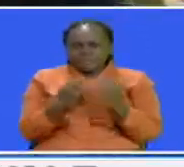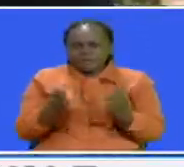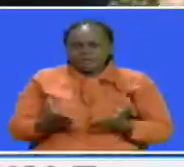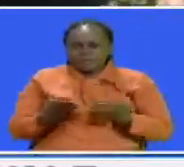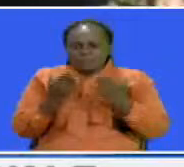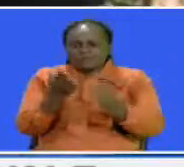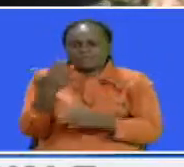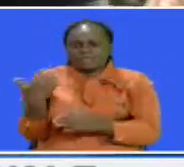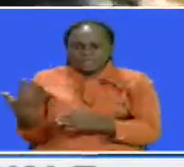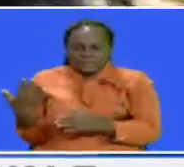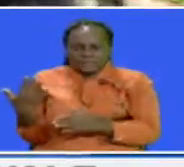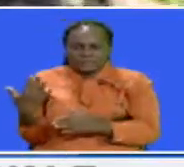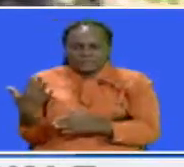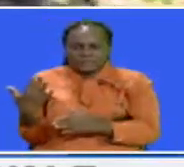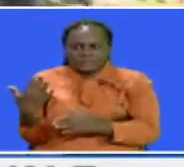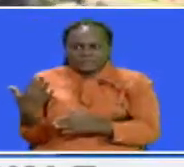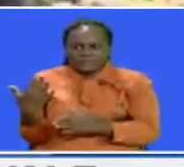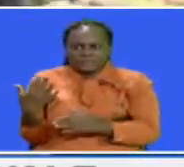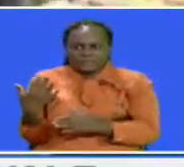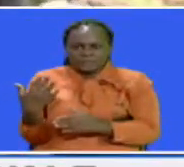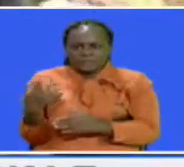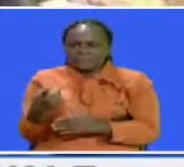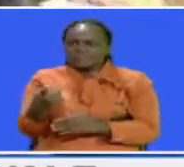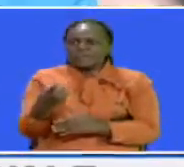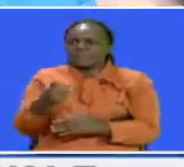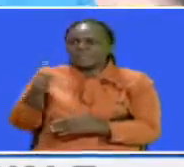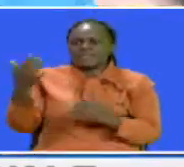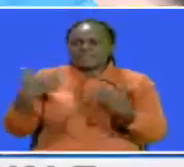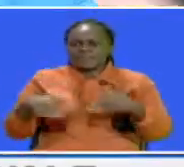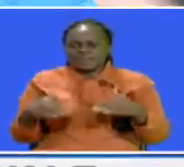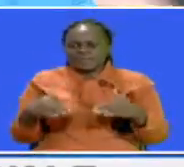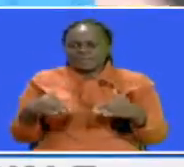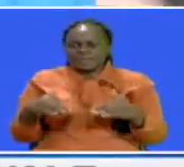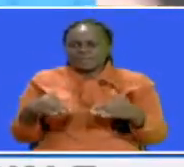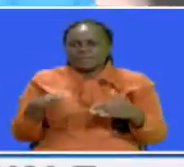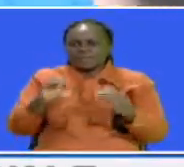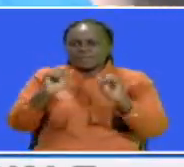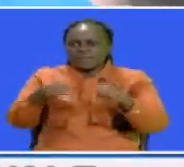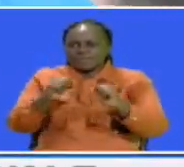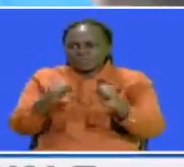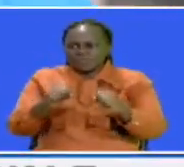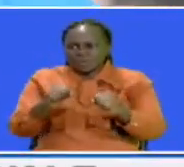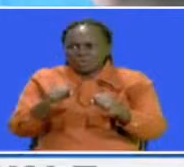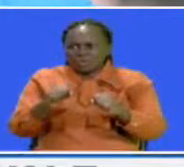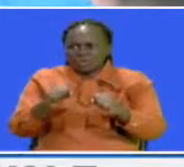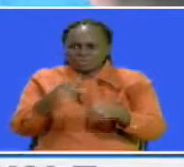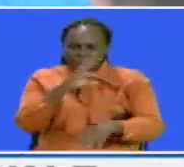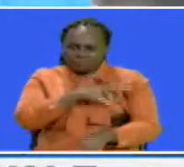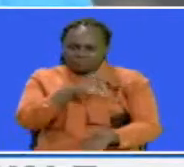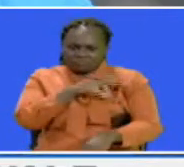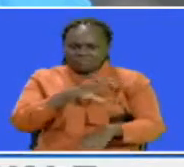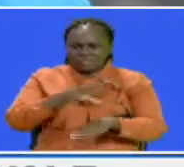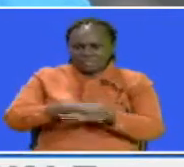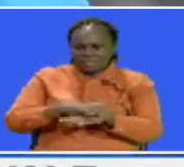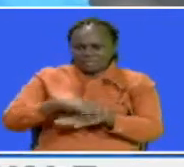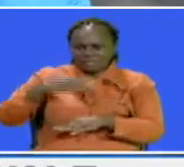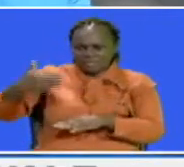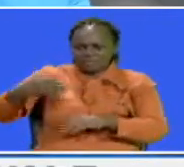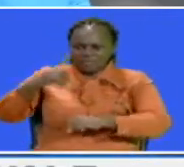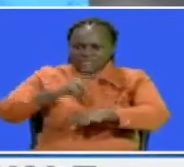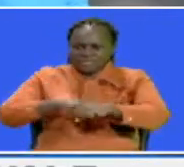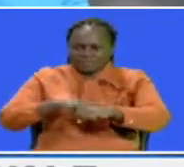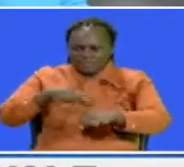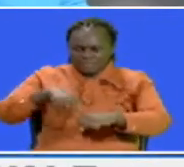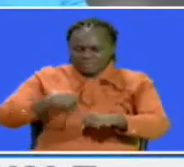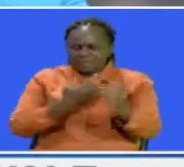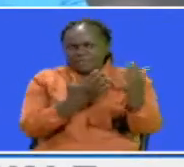providing a product that is demanded elsewhere, and therefore they will be able to get income, regular income, and therefore